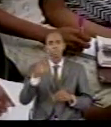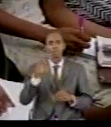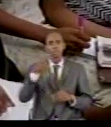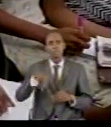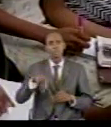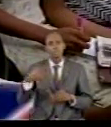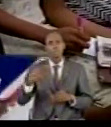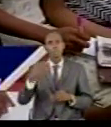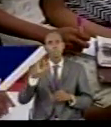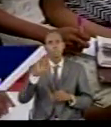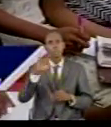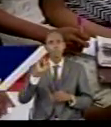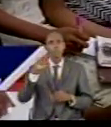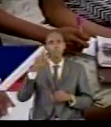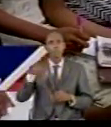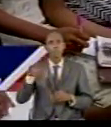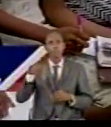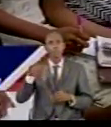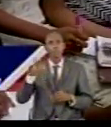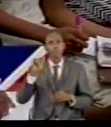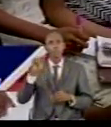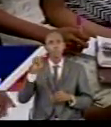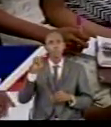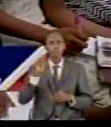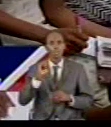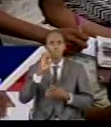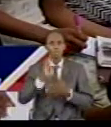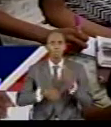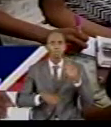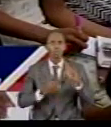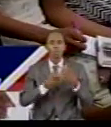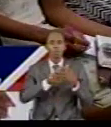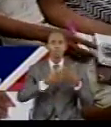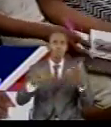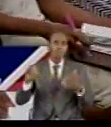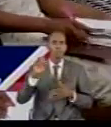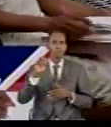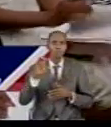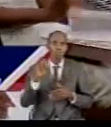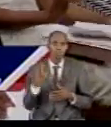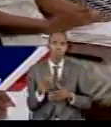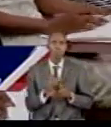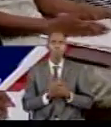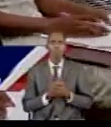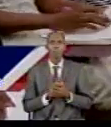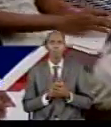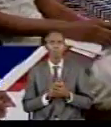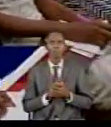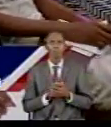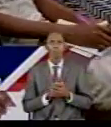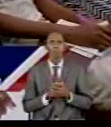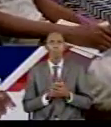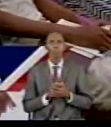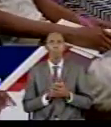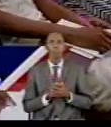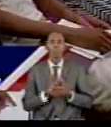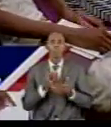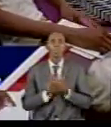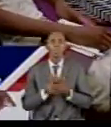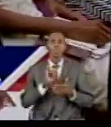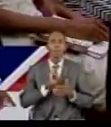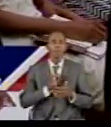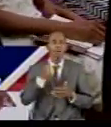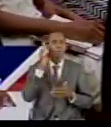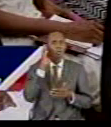chapter 1, reading from verse 12. But I would ye should